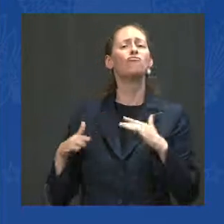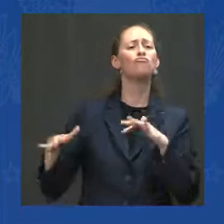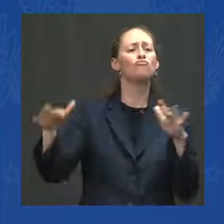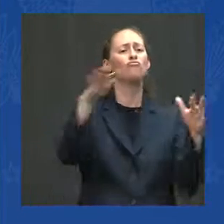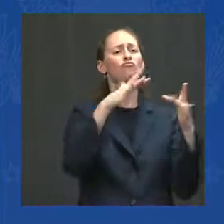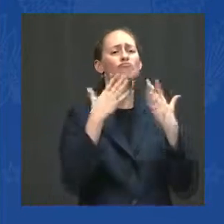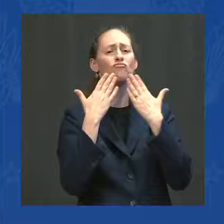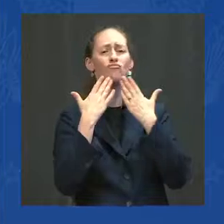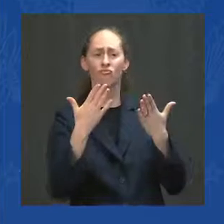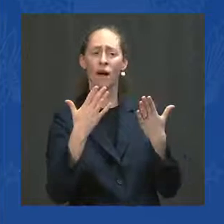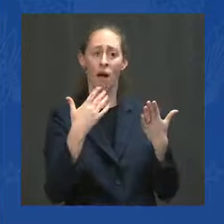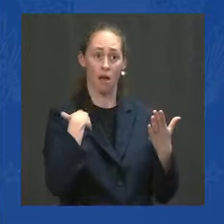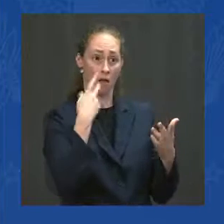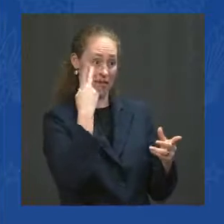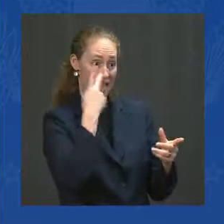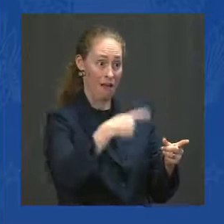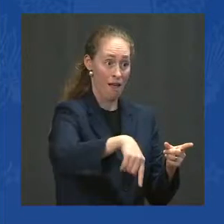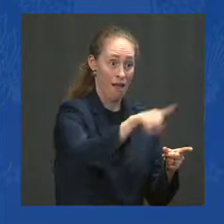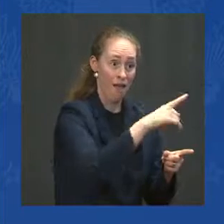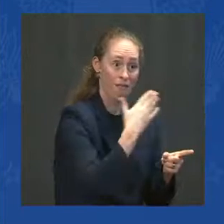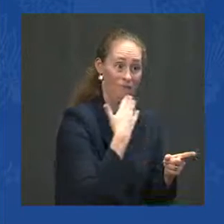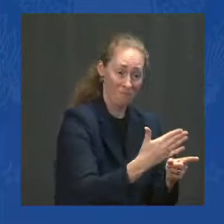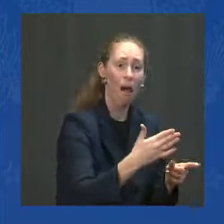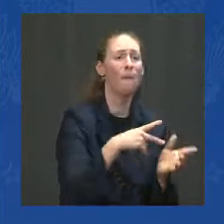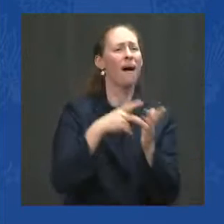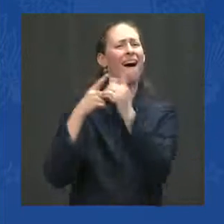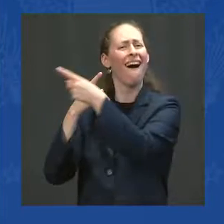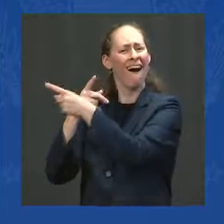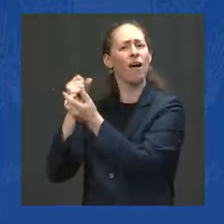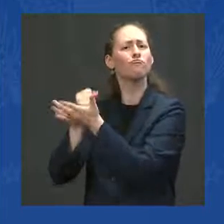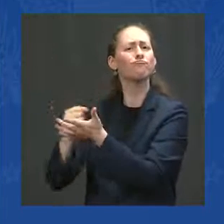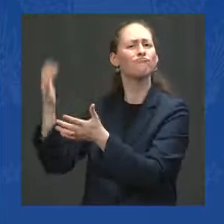very, very well. Nobody